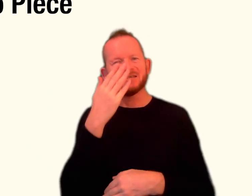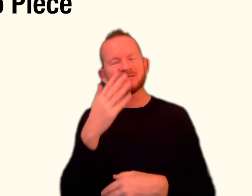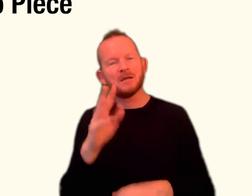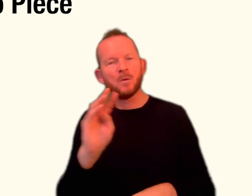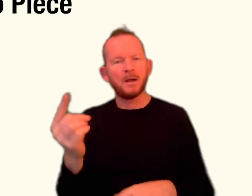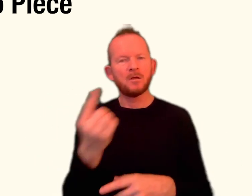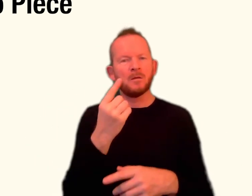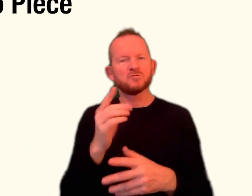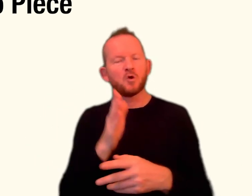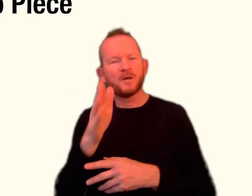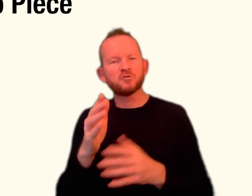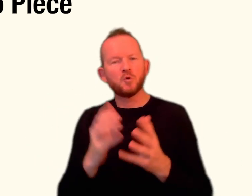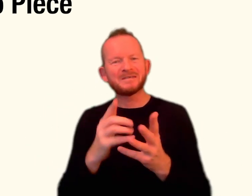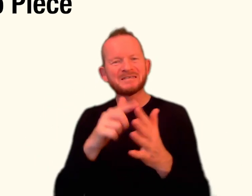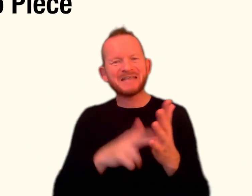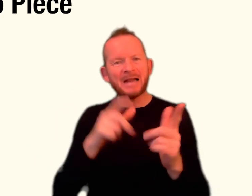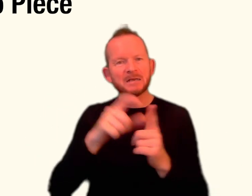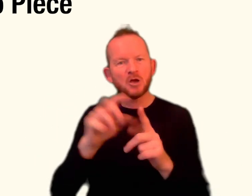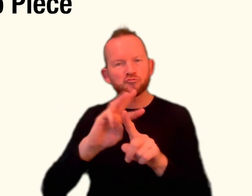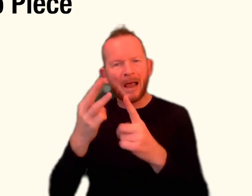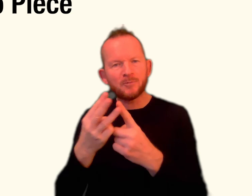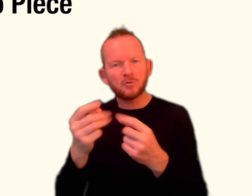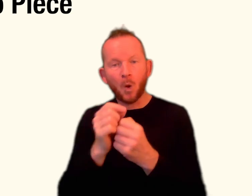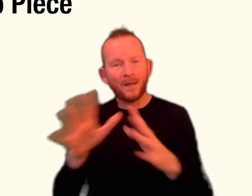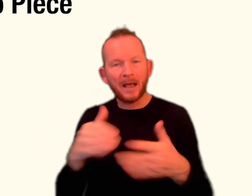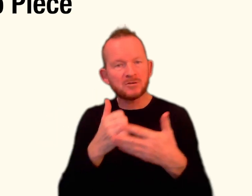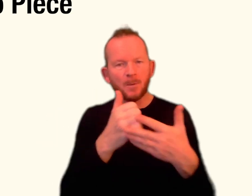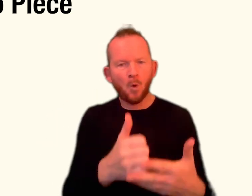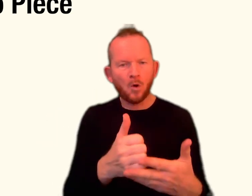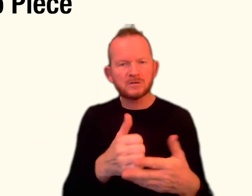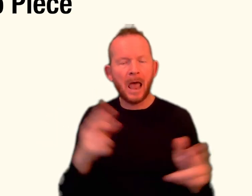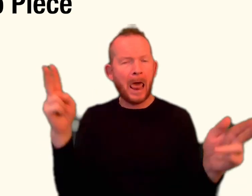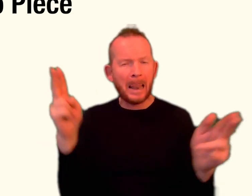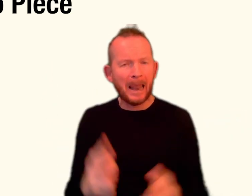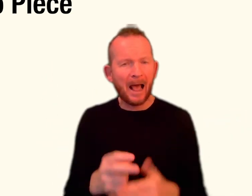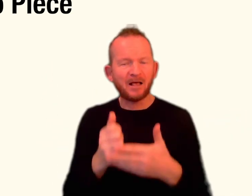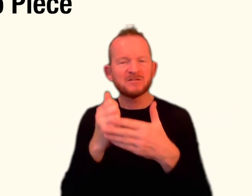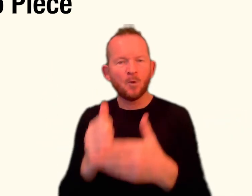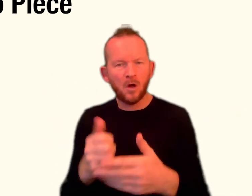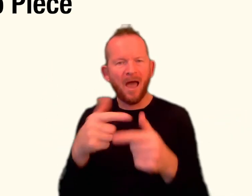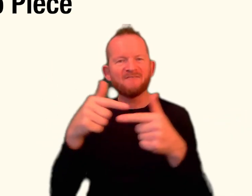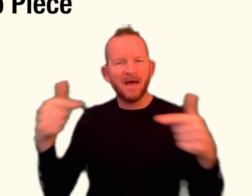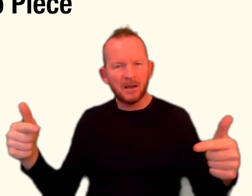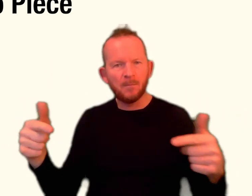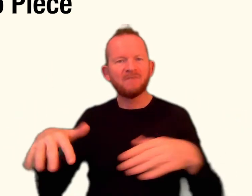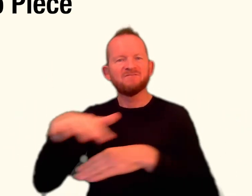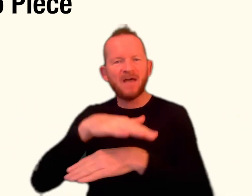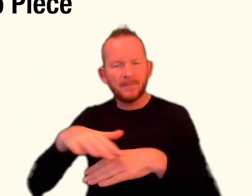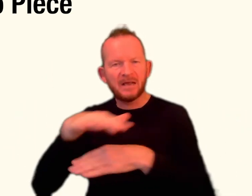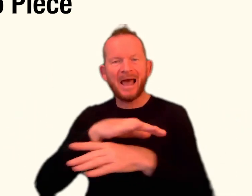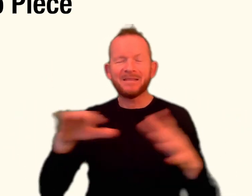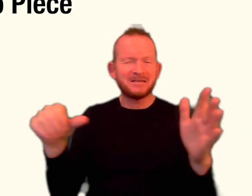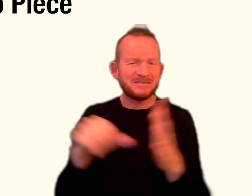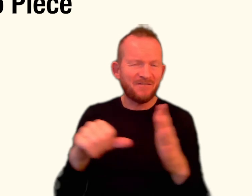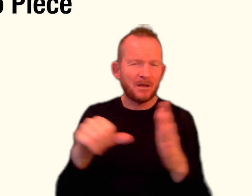to going to a SEND tribunal without support, the lack of support that's available for families, the difficulty with which people